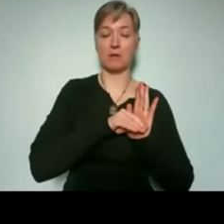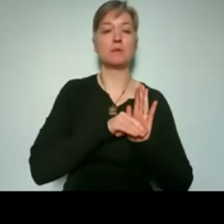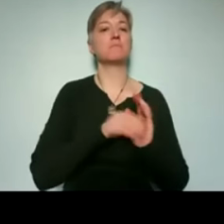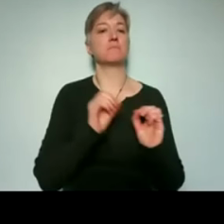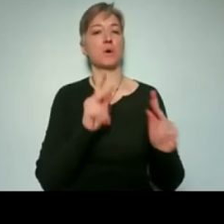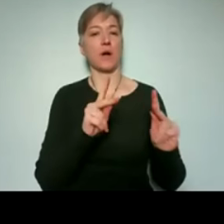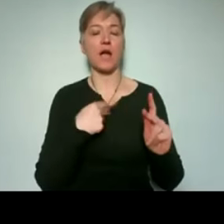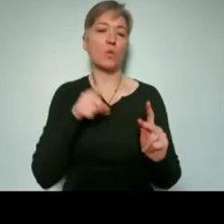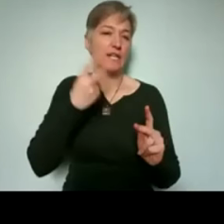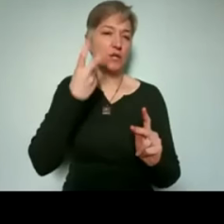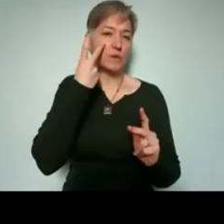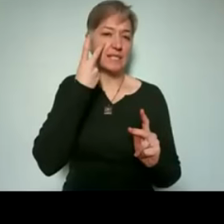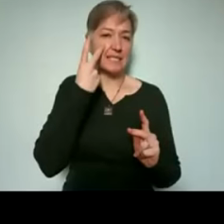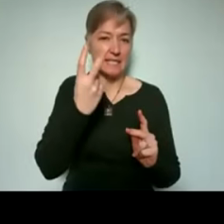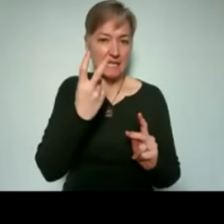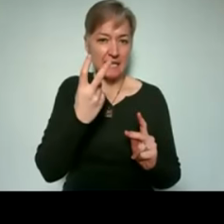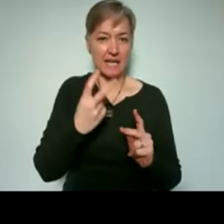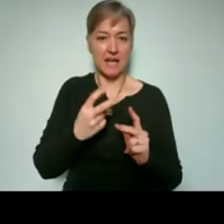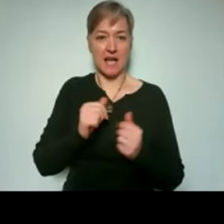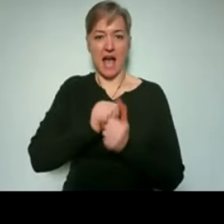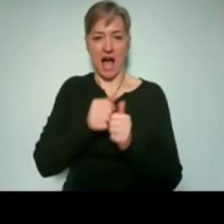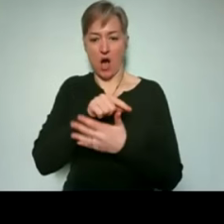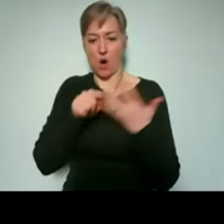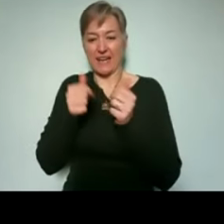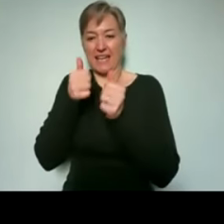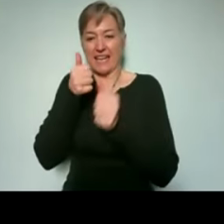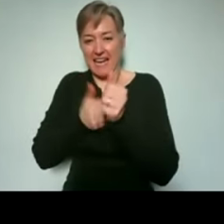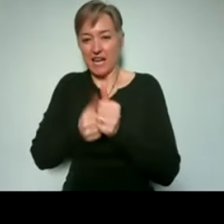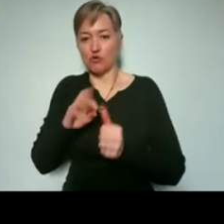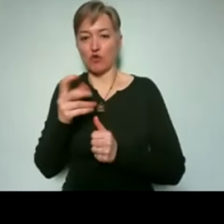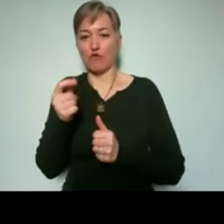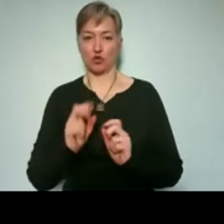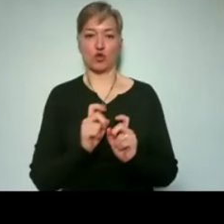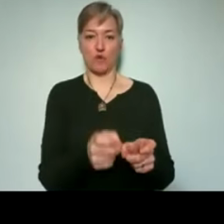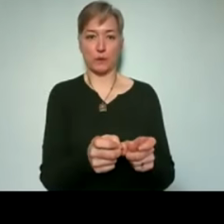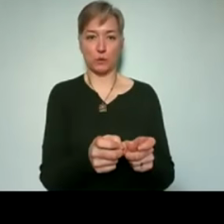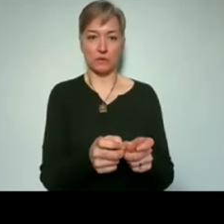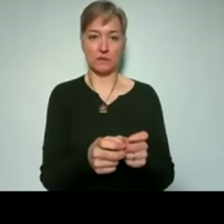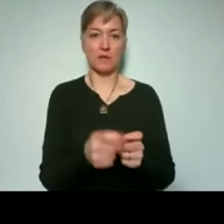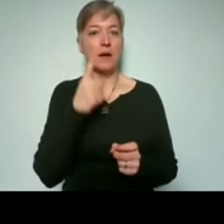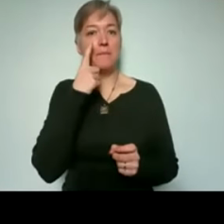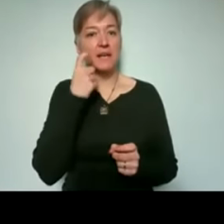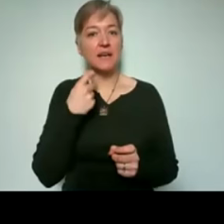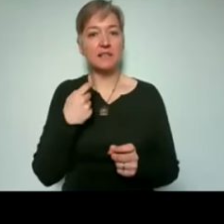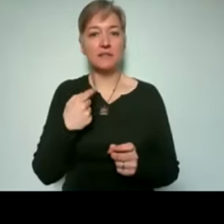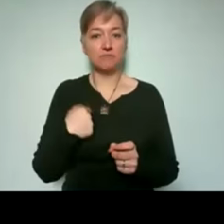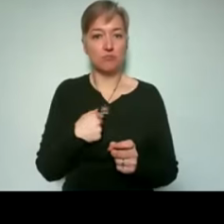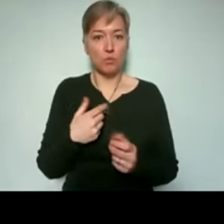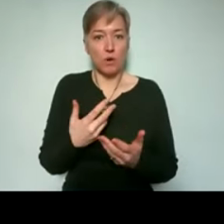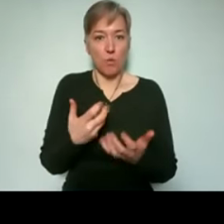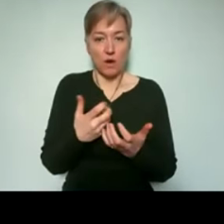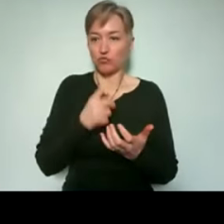really need to see the contribution of these regressors one by one, because we really want to put the feet to the fire of